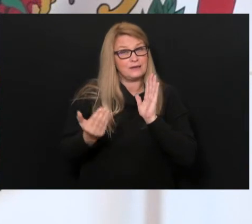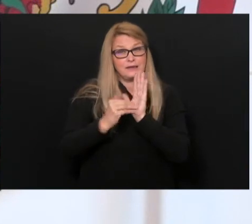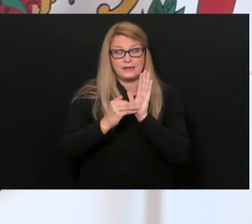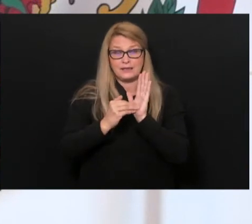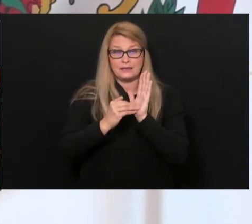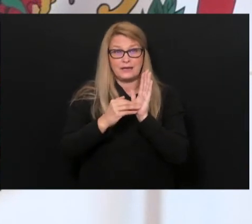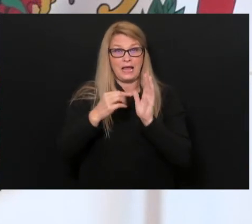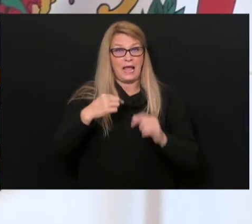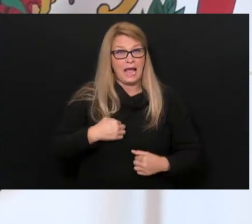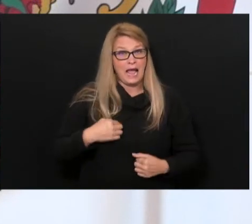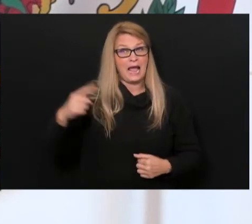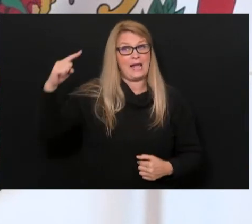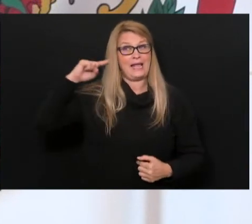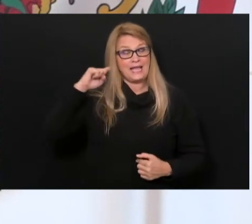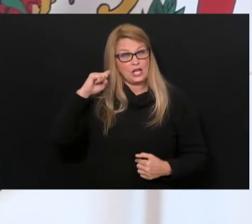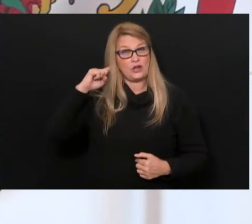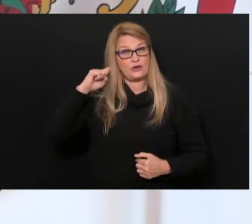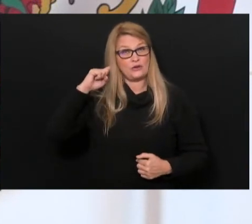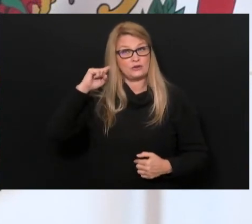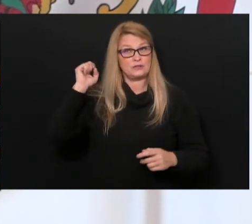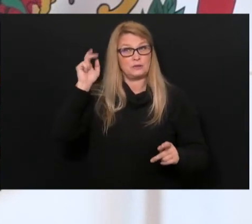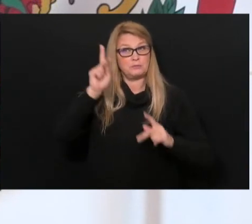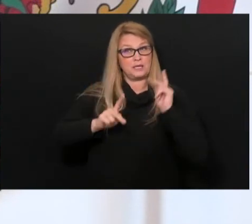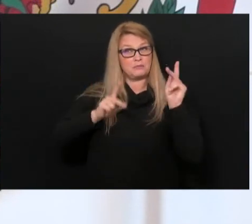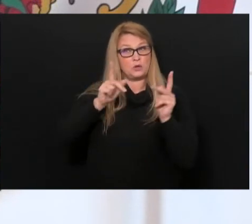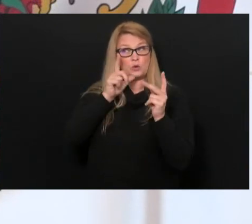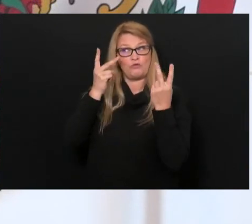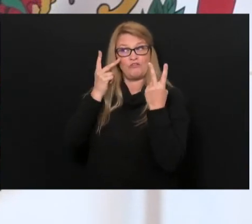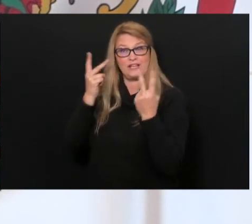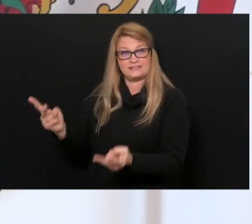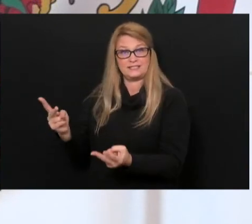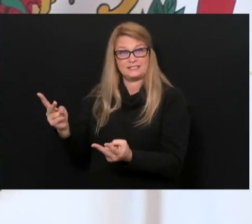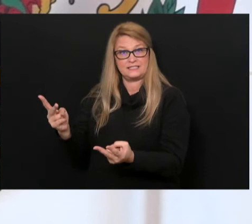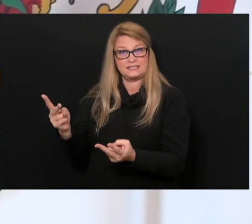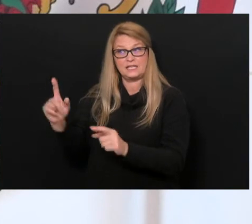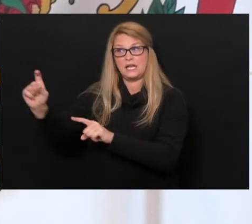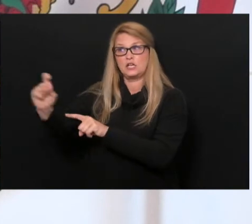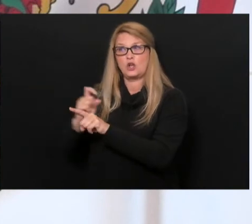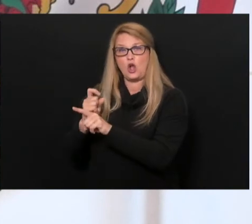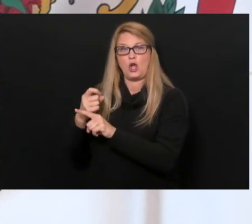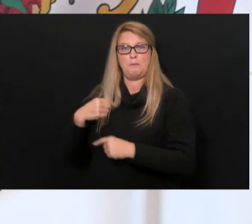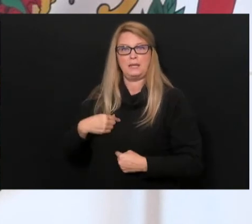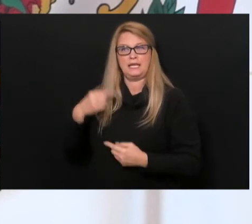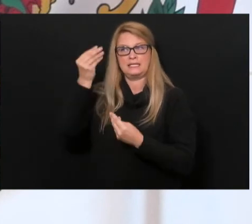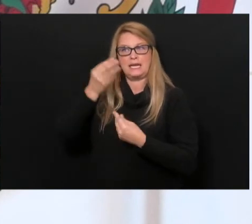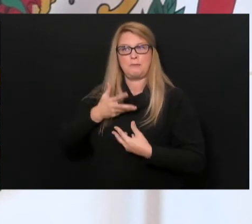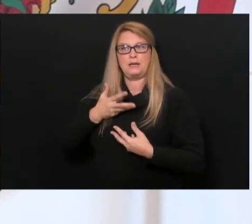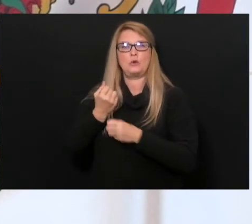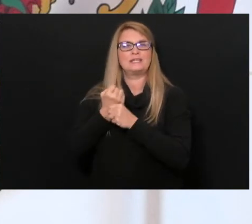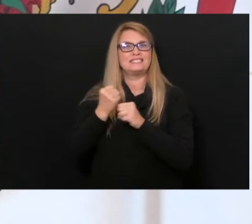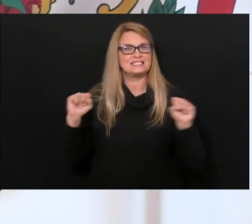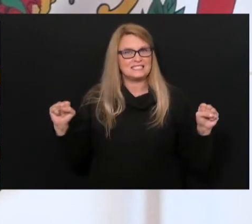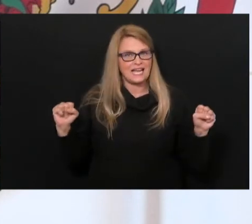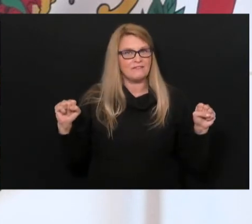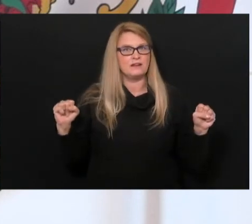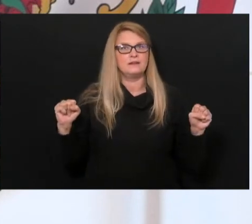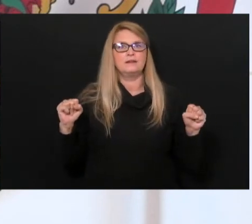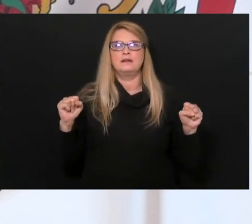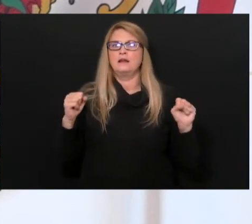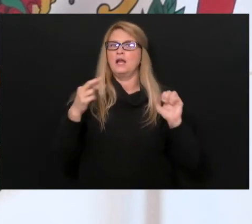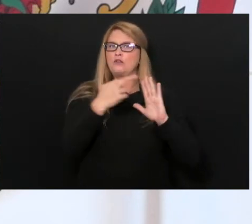I hear from people that have visited the Greenbrier and call me to tell me just how safe and how many